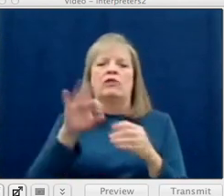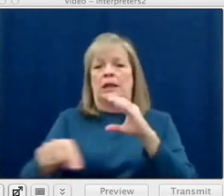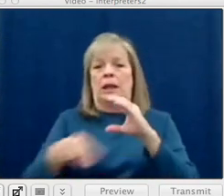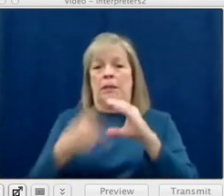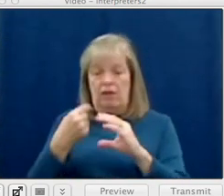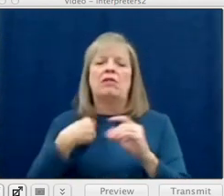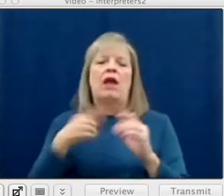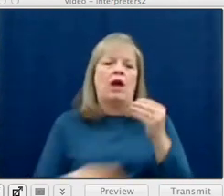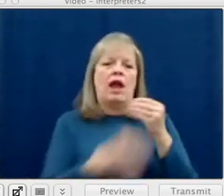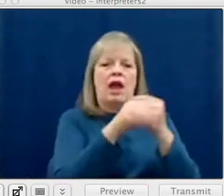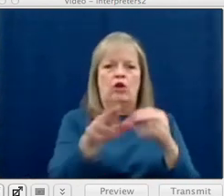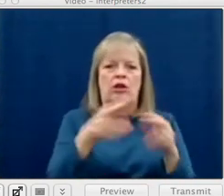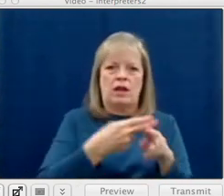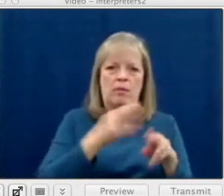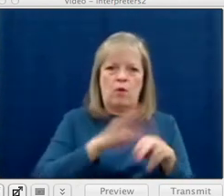listserv.